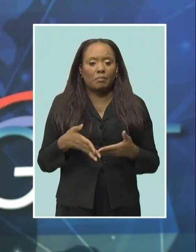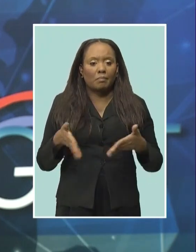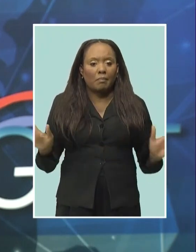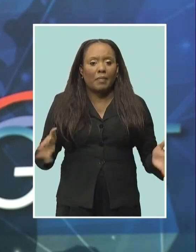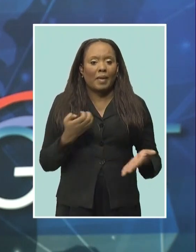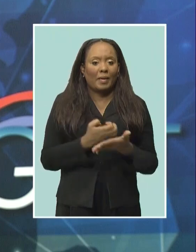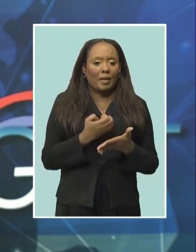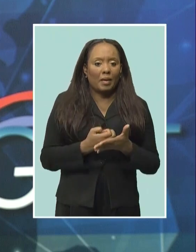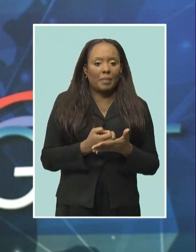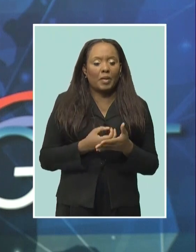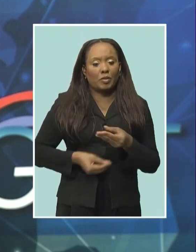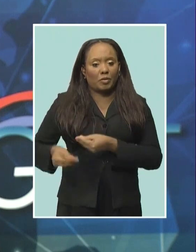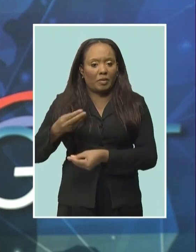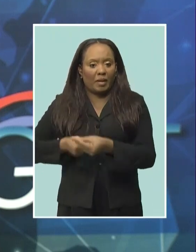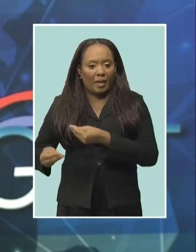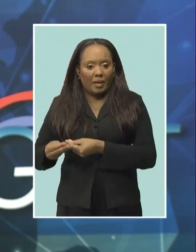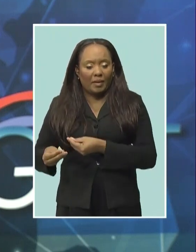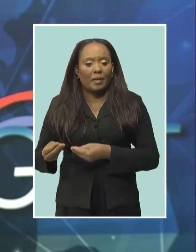investment cooperation.